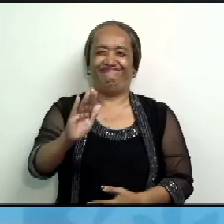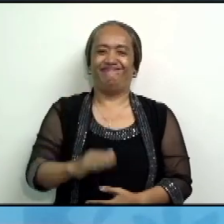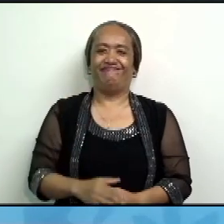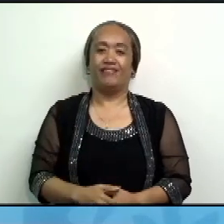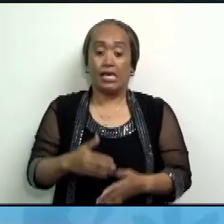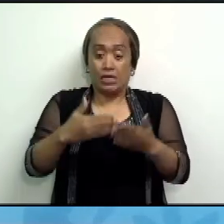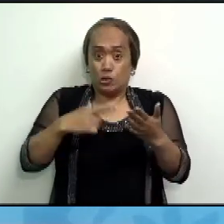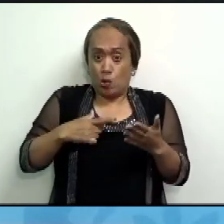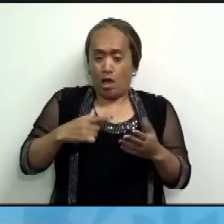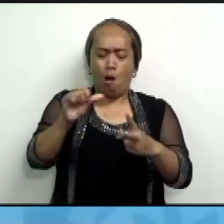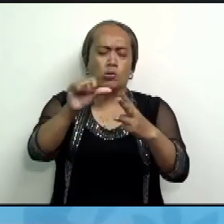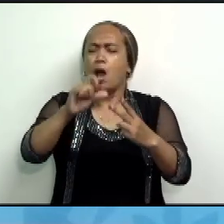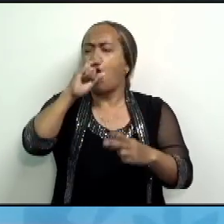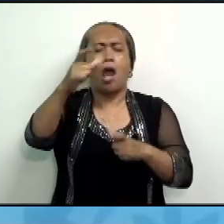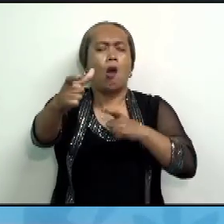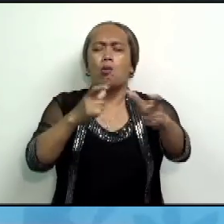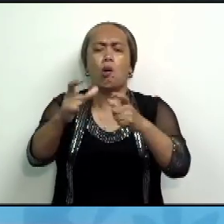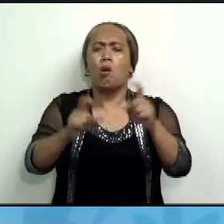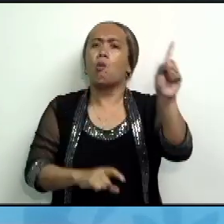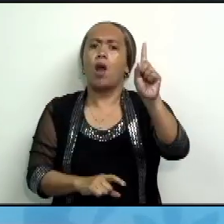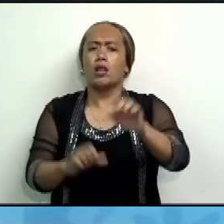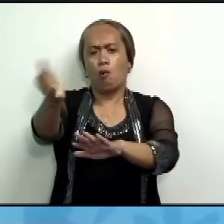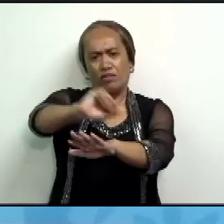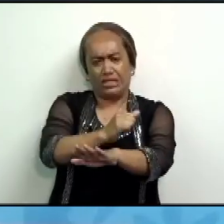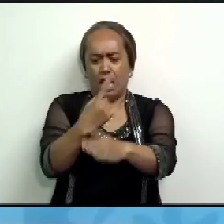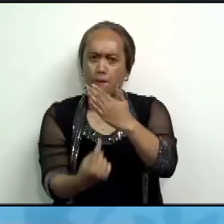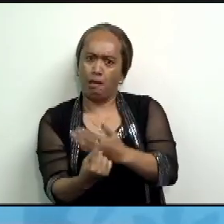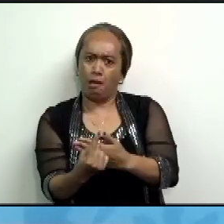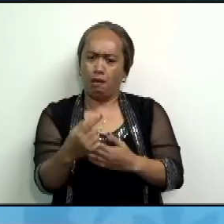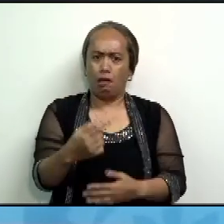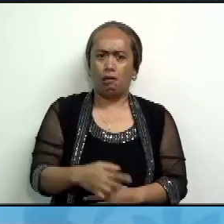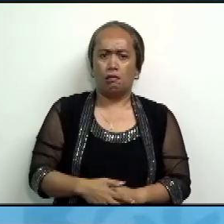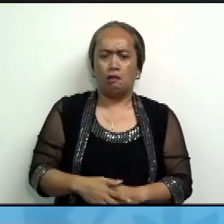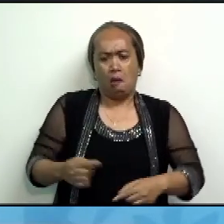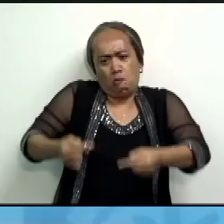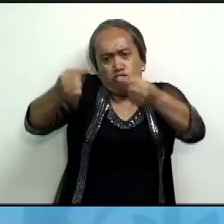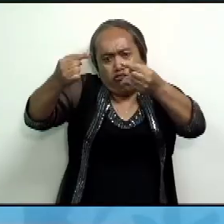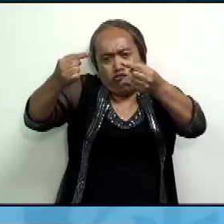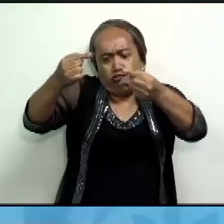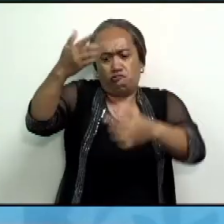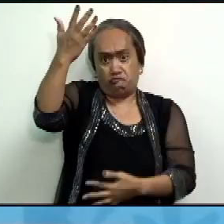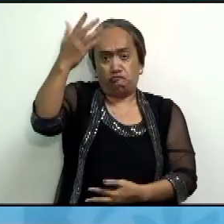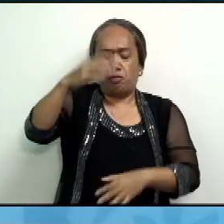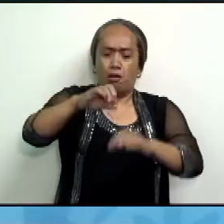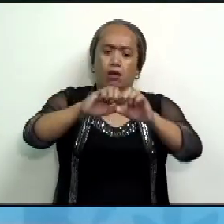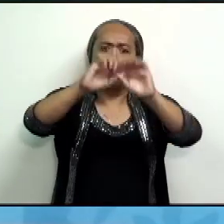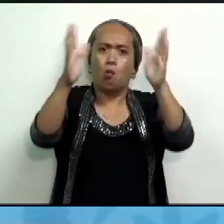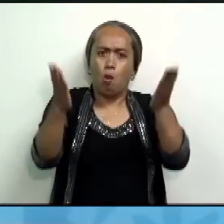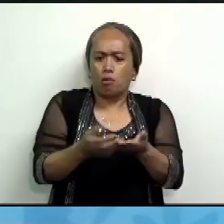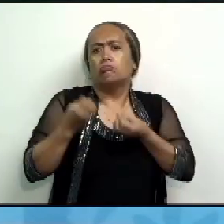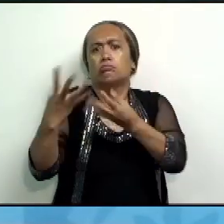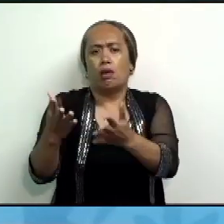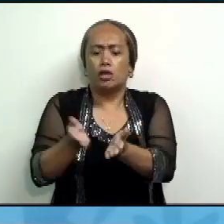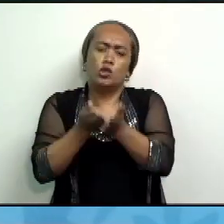We also cannot control what is happening overseas: the conflict, global supply, and